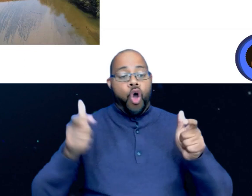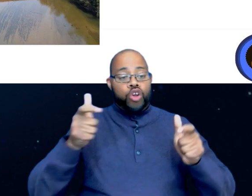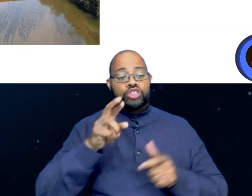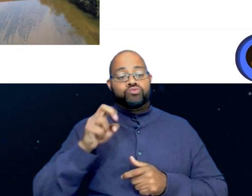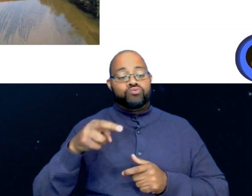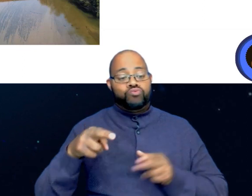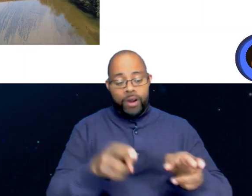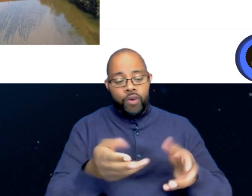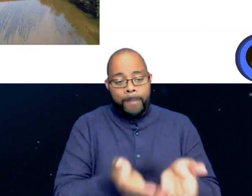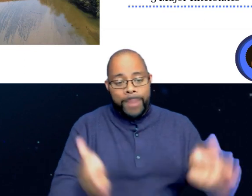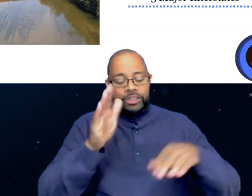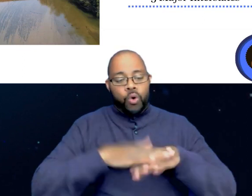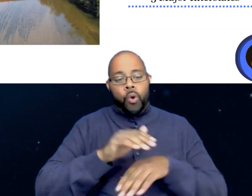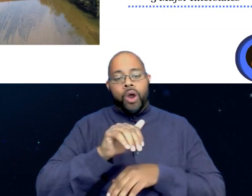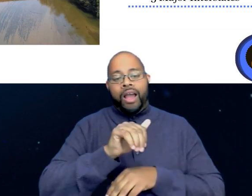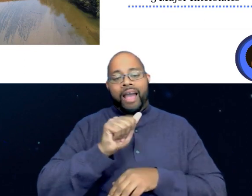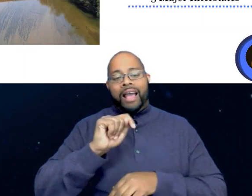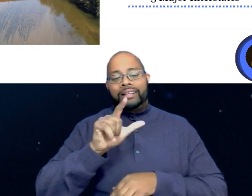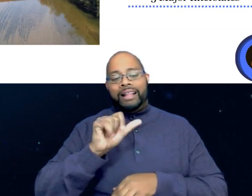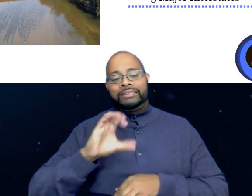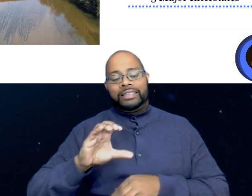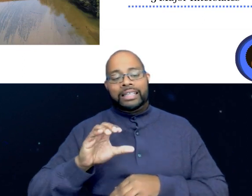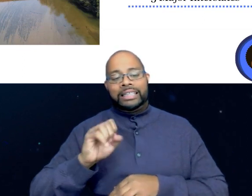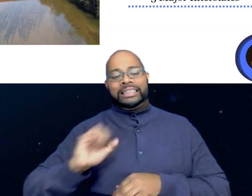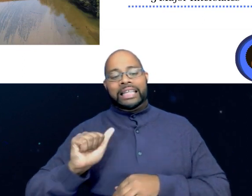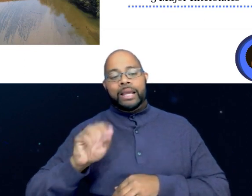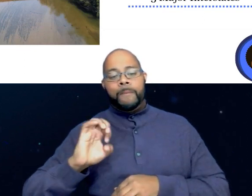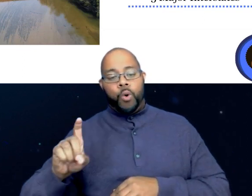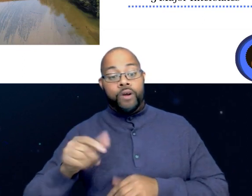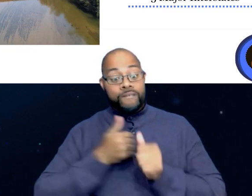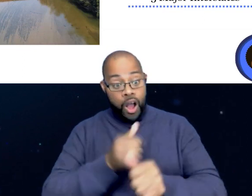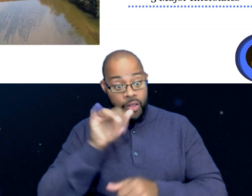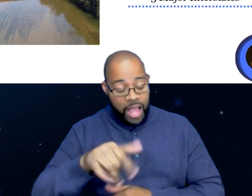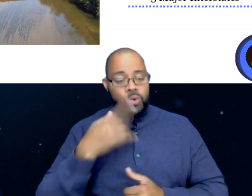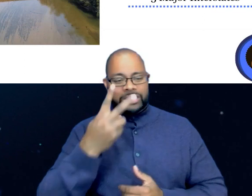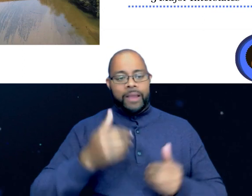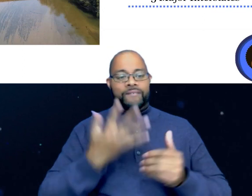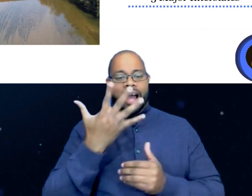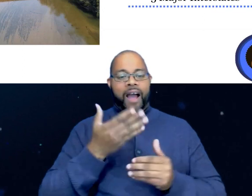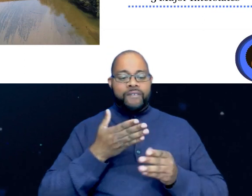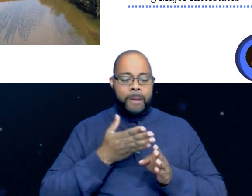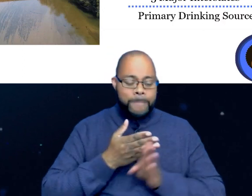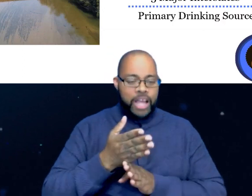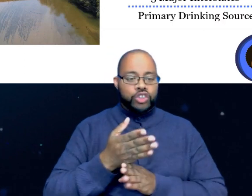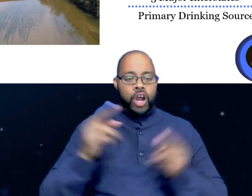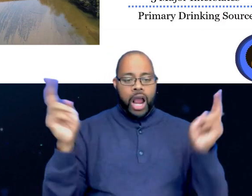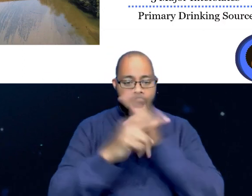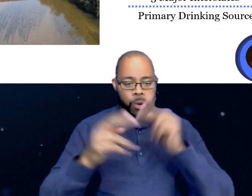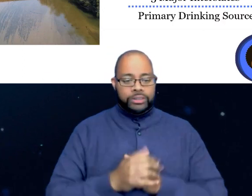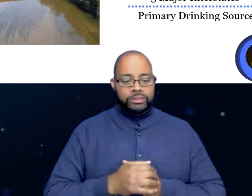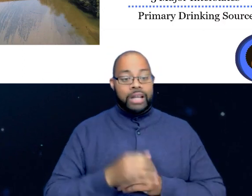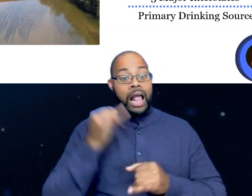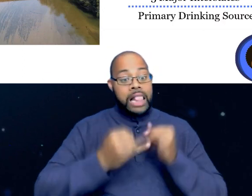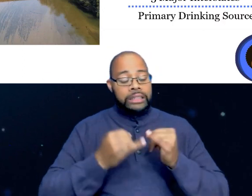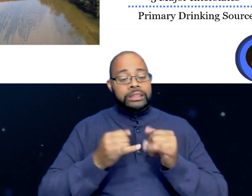the Atlantic seaboard. If you fall along the river, you'll encounter five major interstates. And